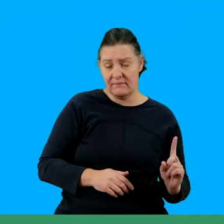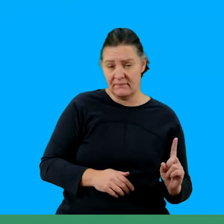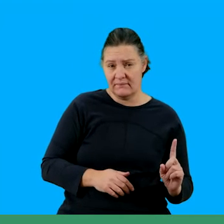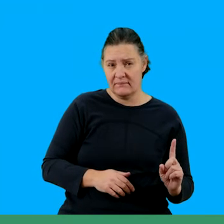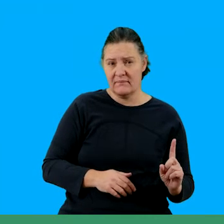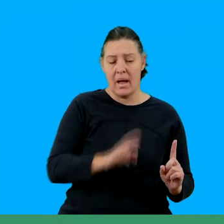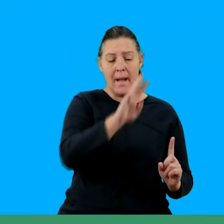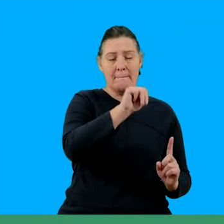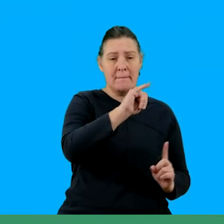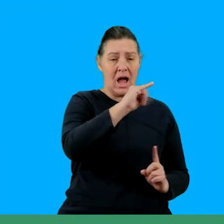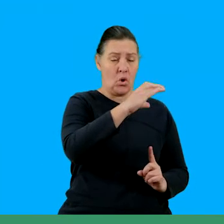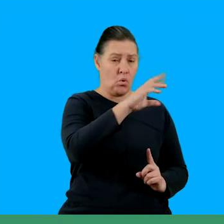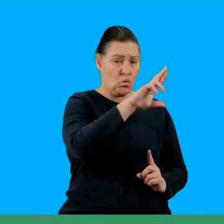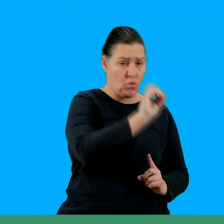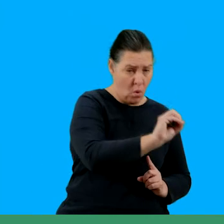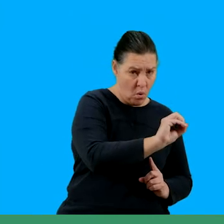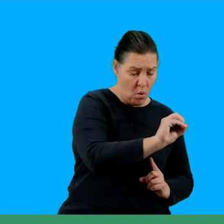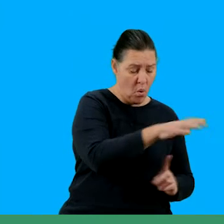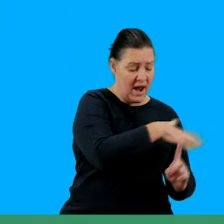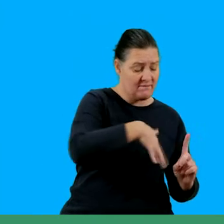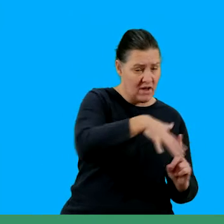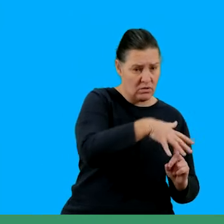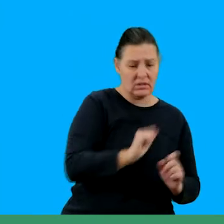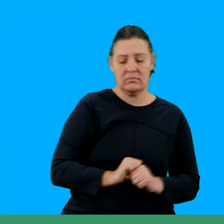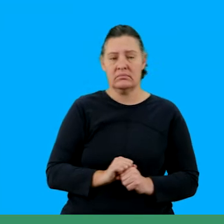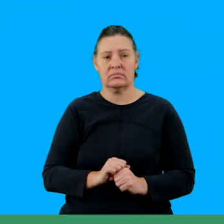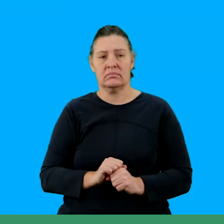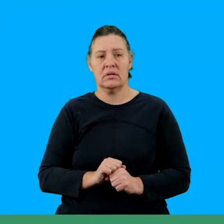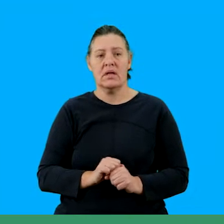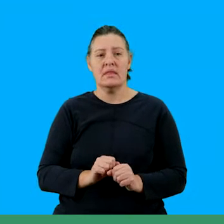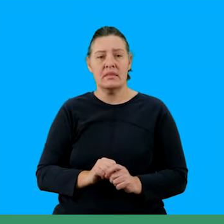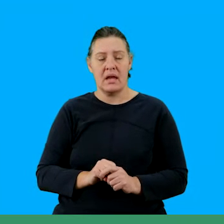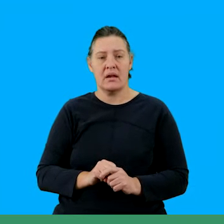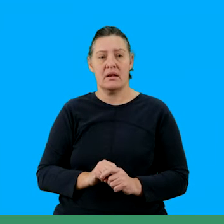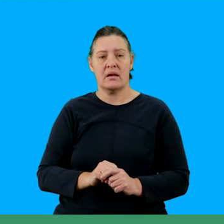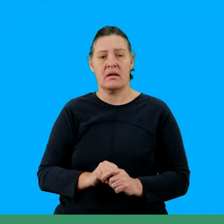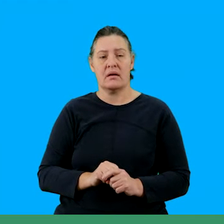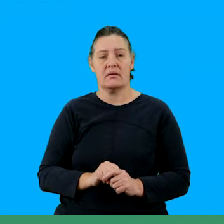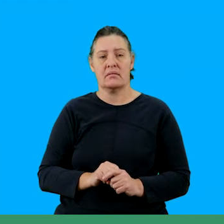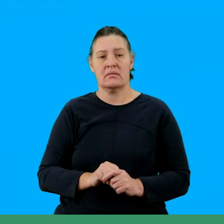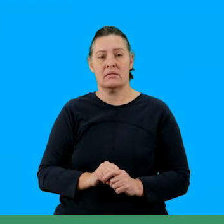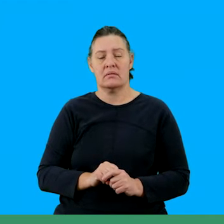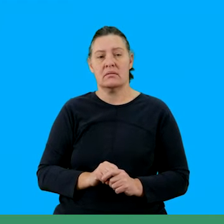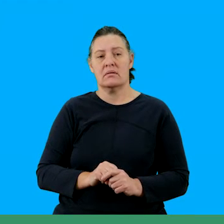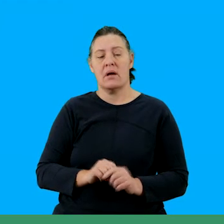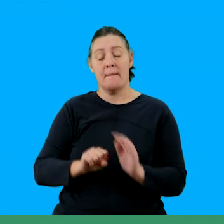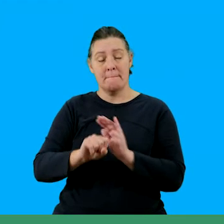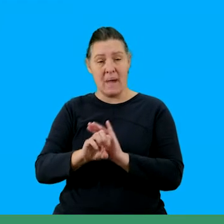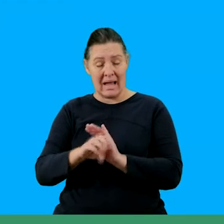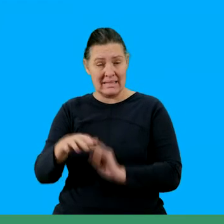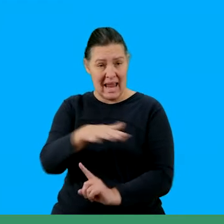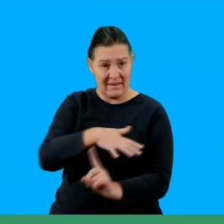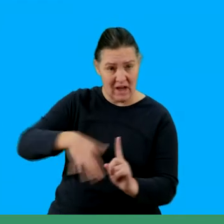first one is your micro environment. And we'll also look into the market environment together with the